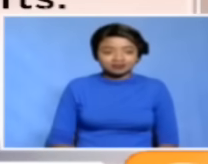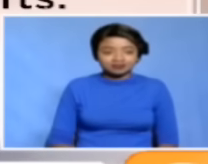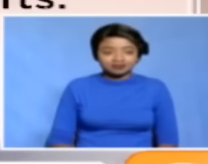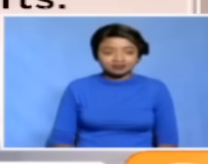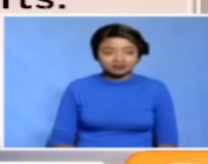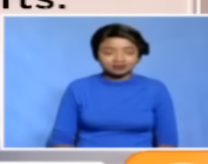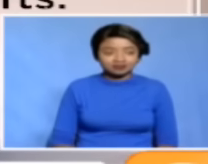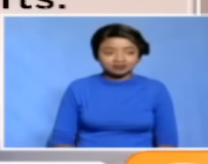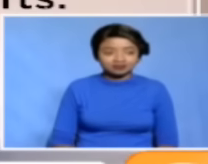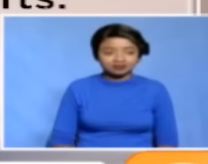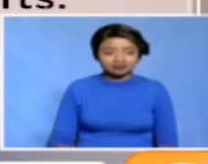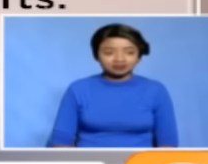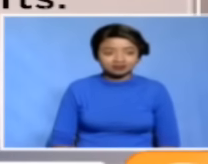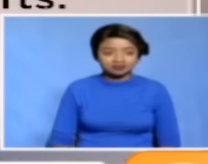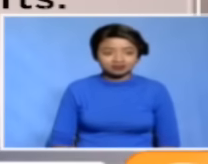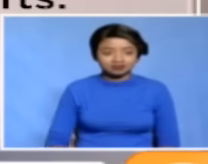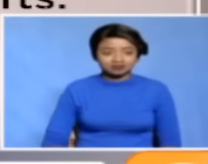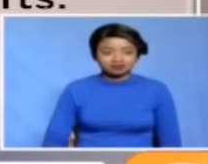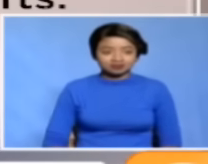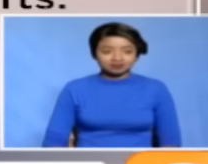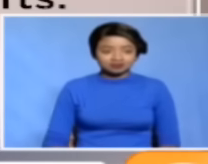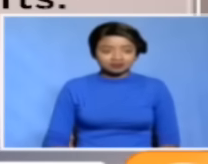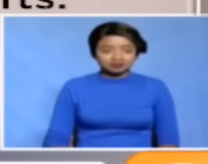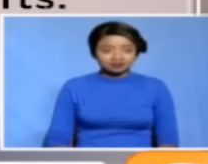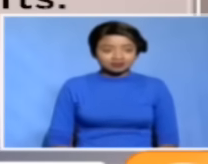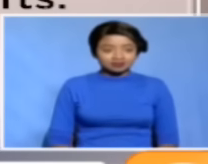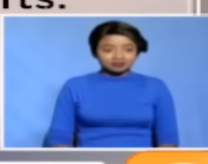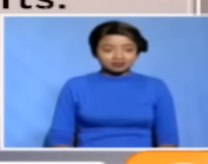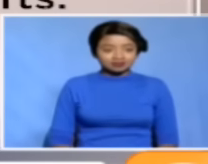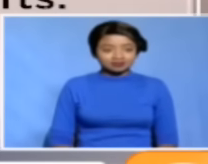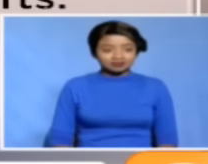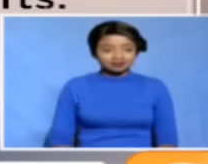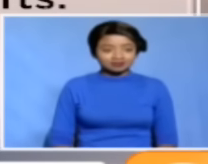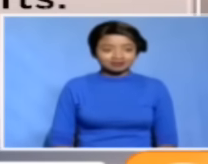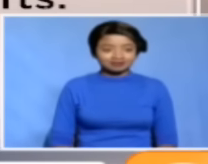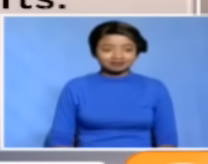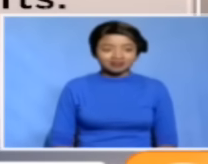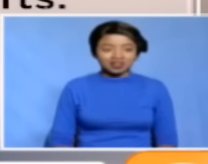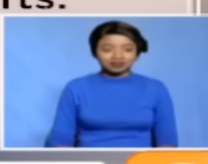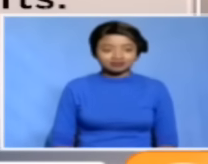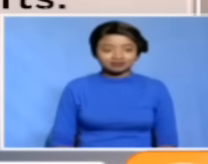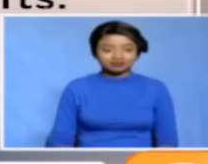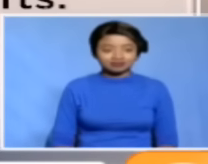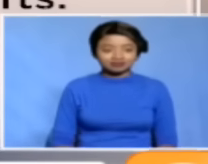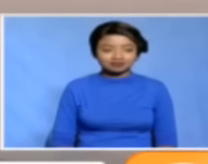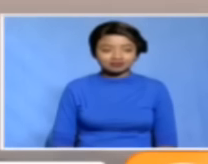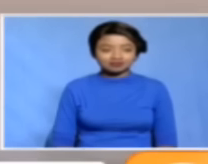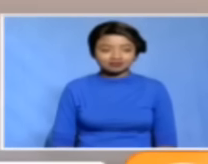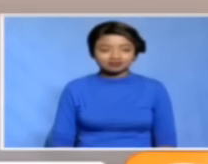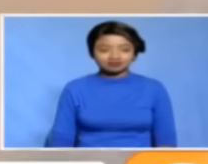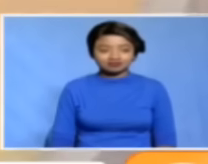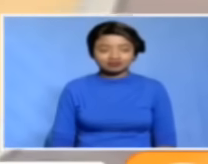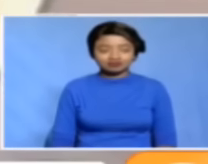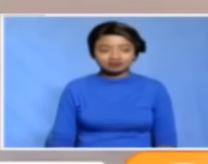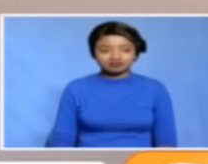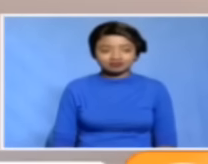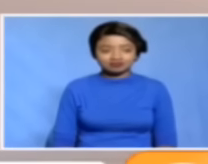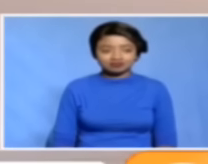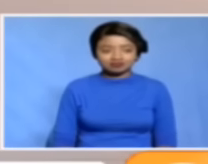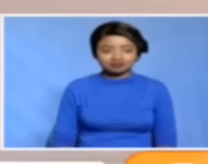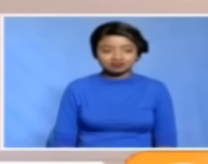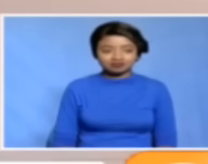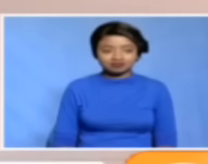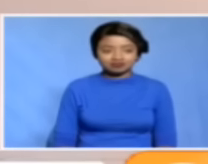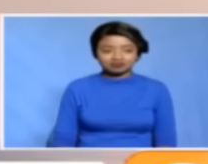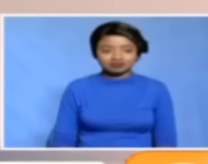storm in the sea of Jubilee. Even those who row the boat are closing their eyes because it will soon capsize. I think I read this earlier. The handshake brought some shifts. People still